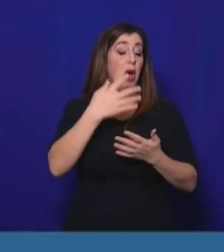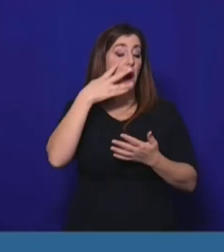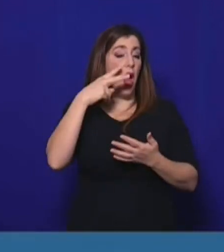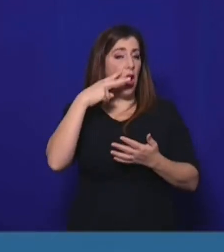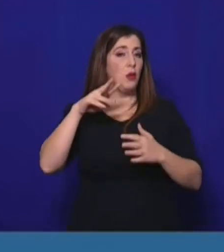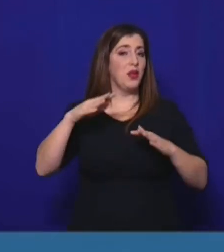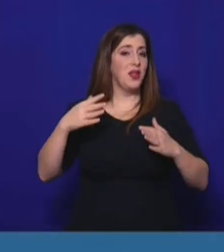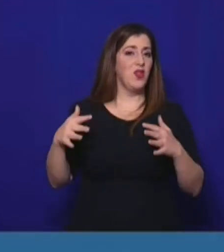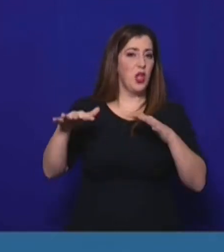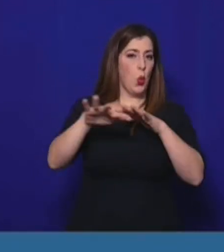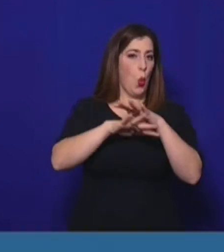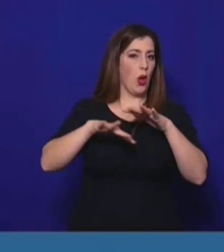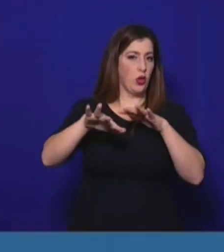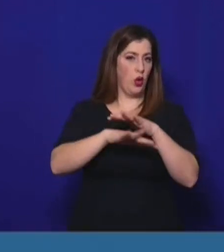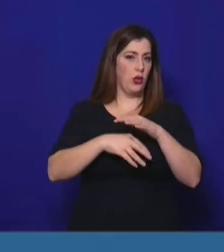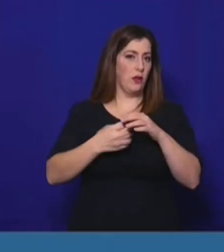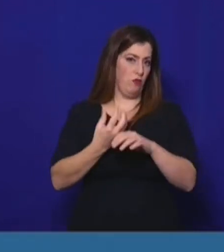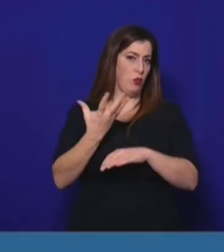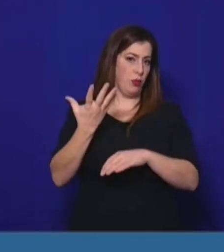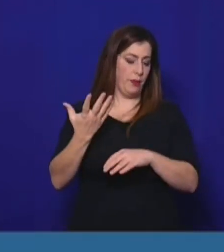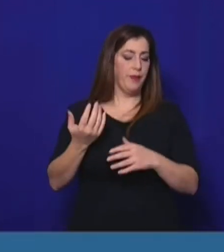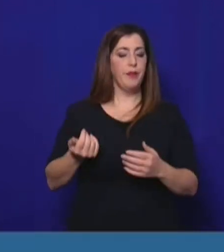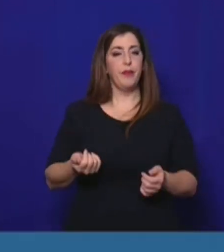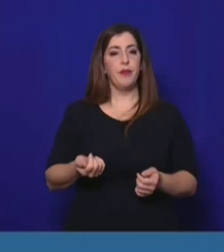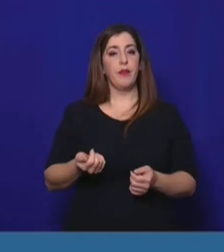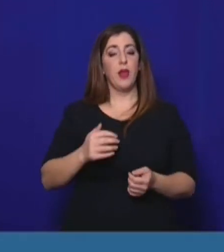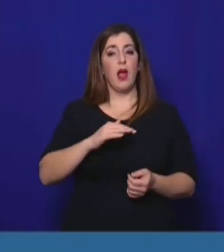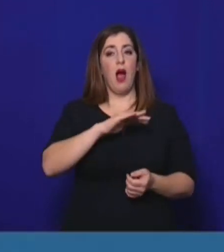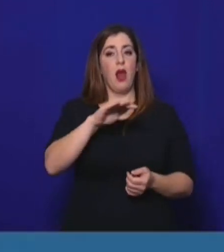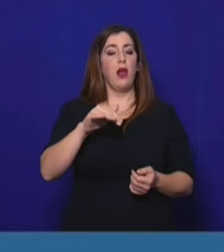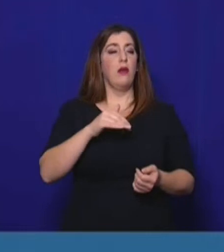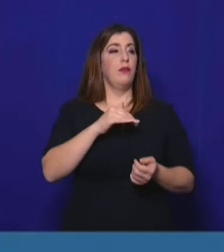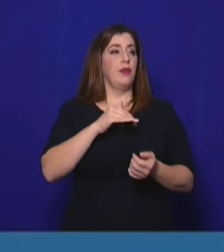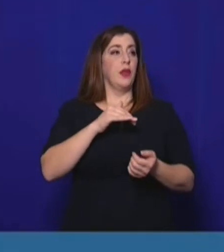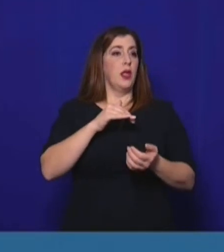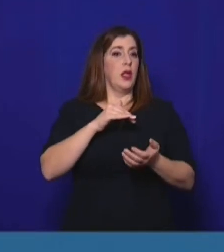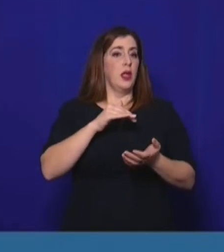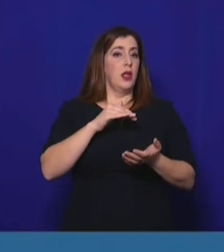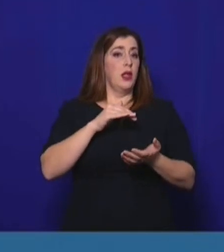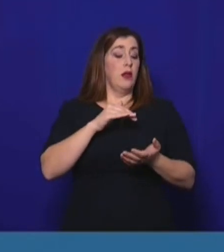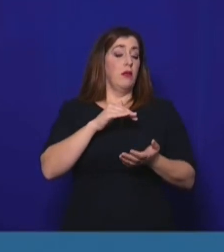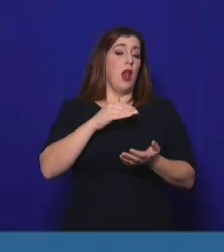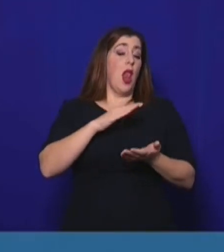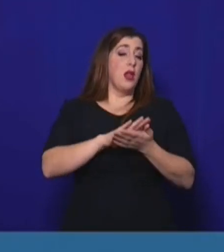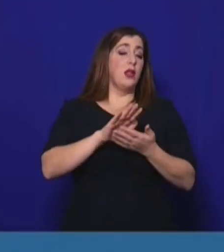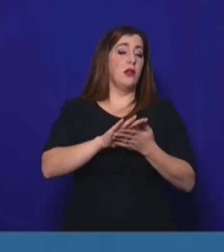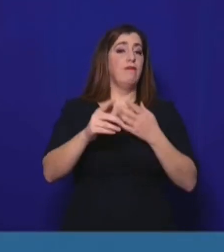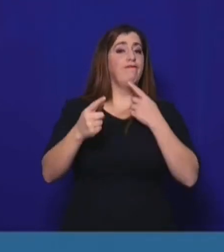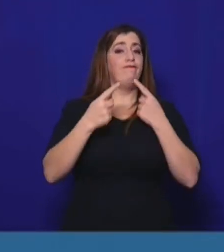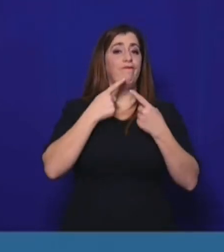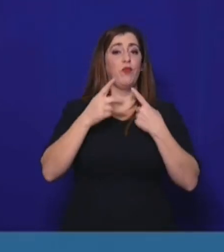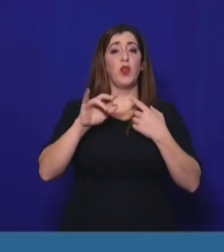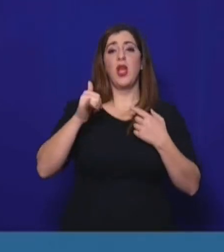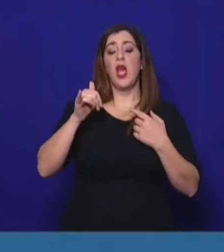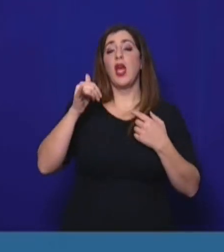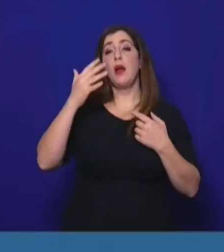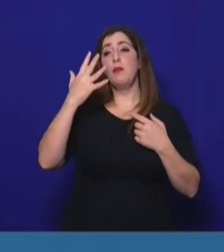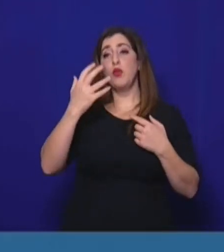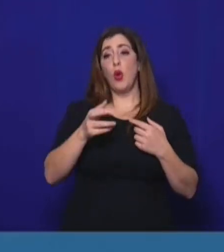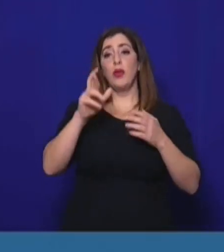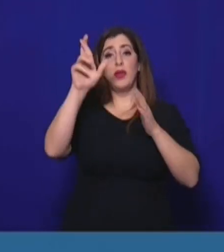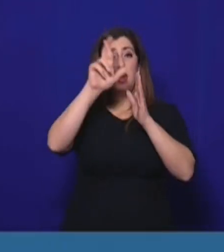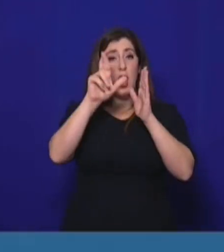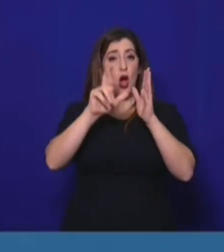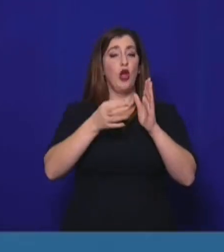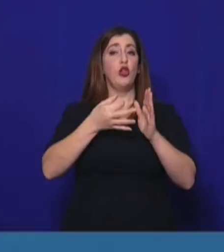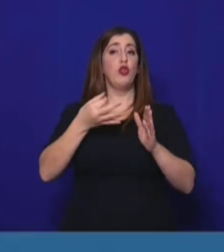propju f'dawn il-ġranet li ġejjin u bħalma diġà ħabbarna dejjem aħna fejn naraw li jkun hemm bżonn ta' miżuri